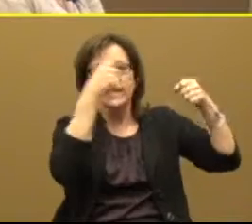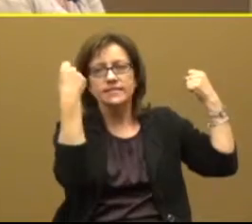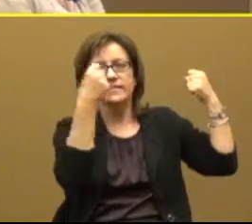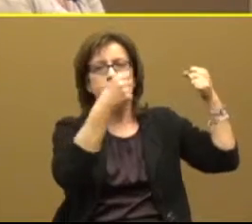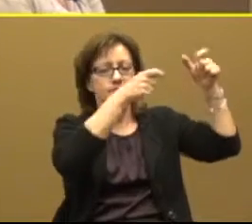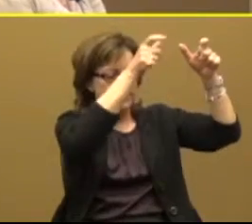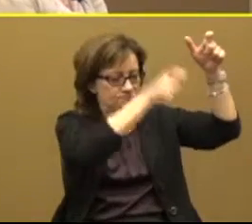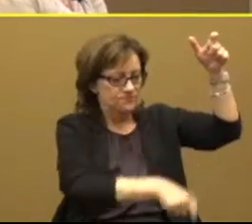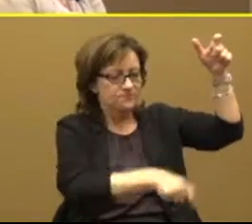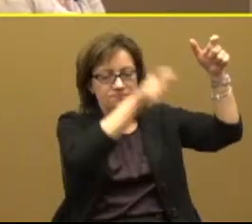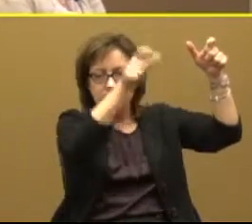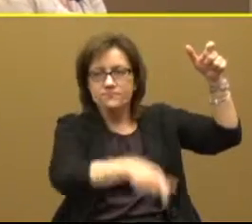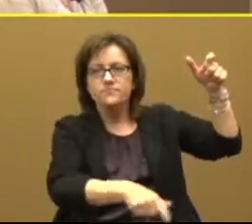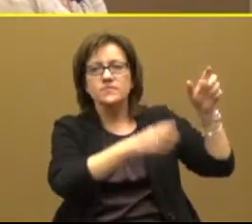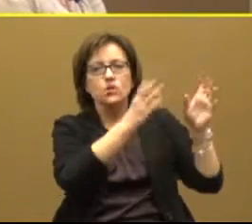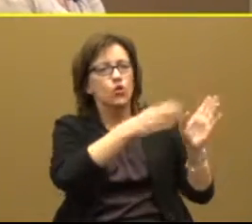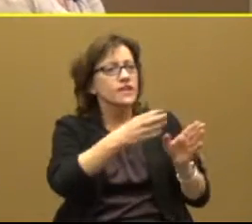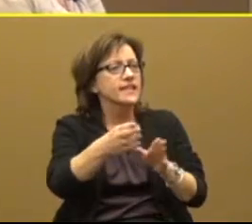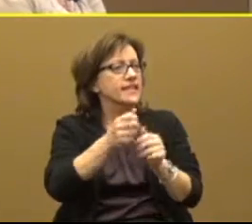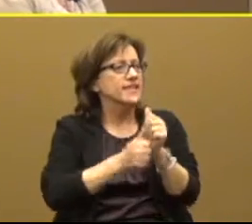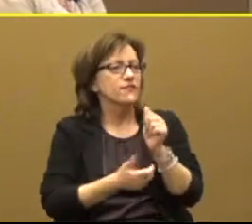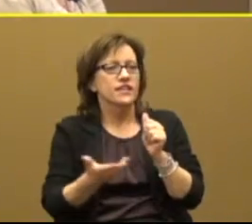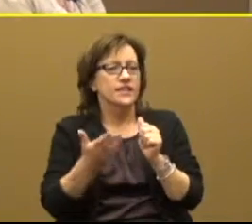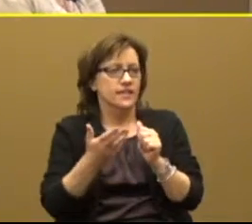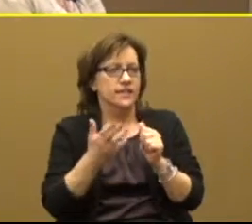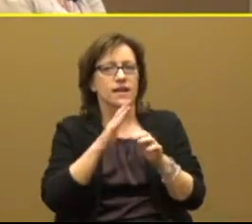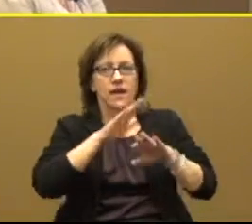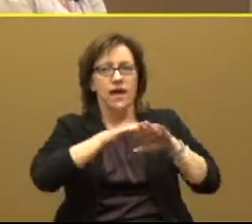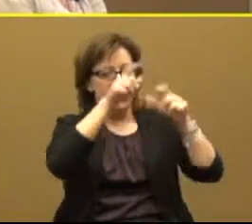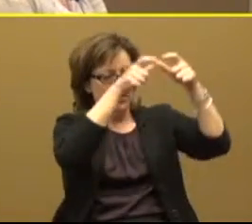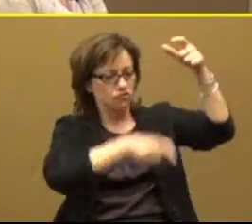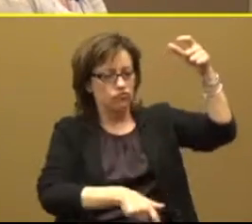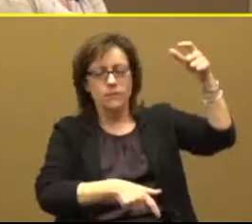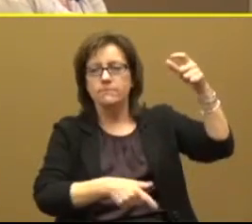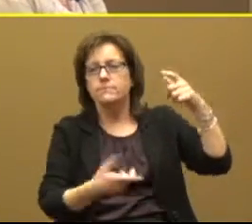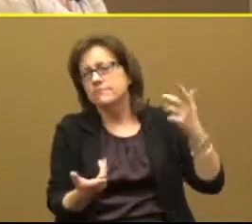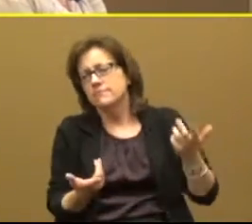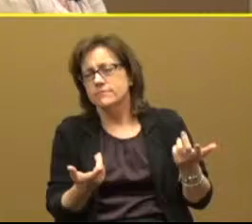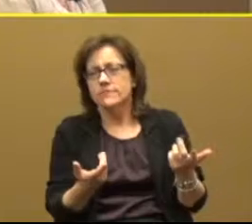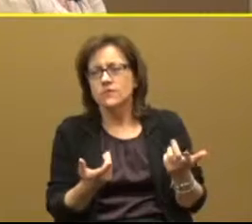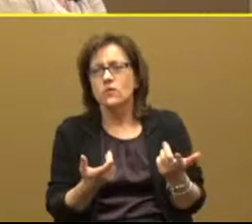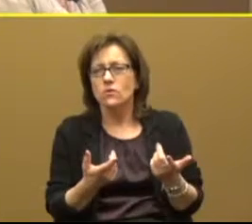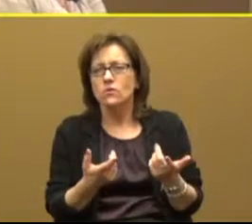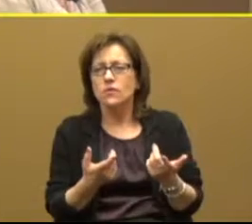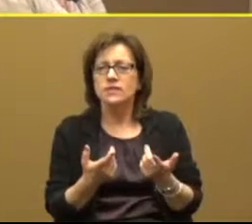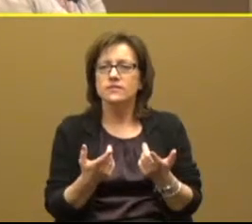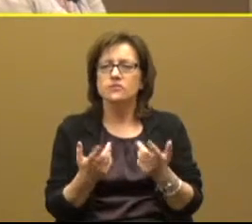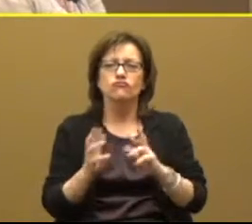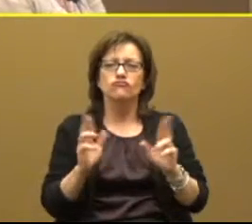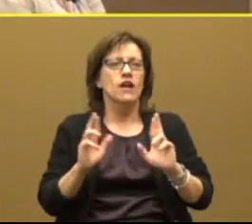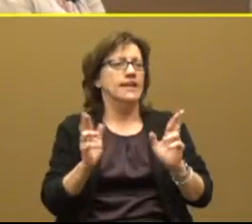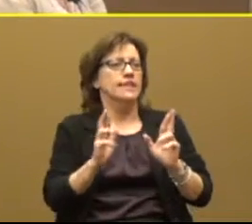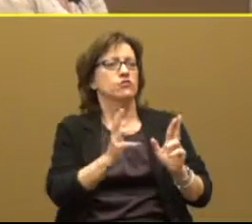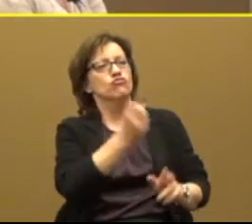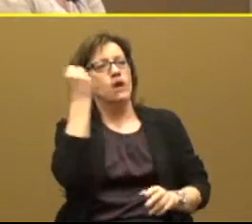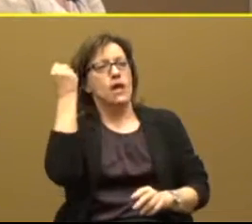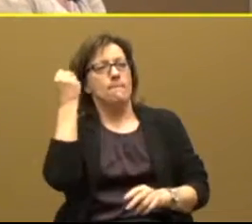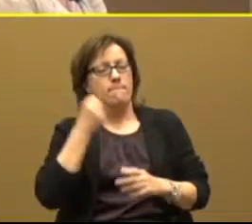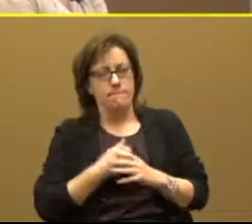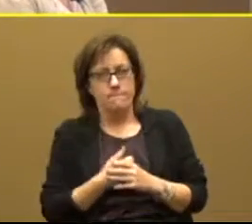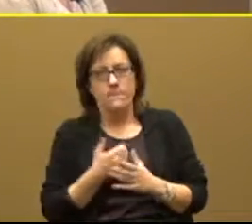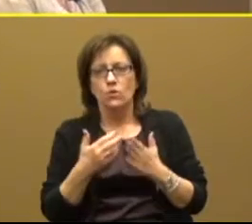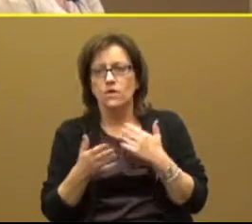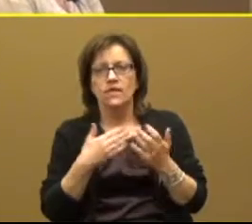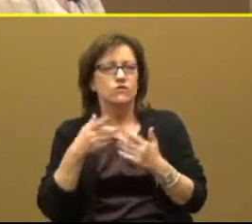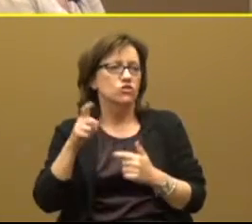strips and organized everything on those strips. So they're available and ready to go